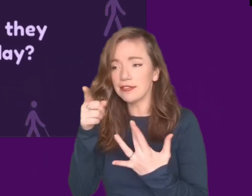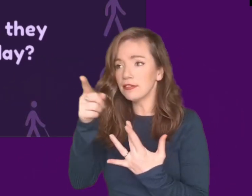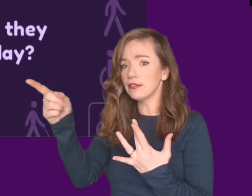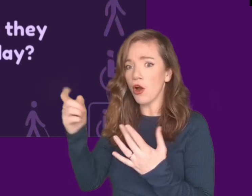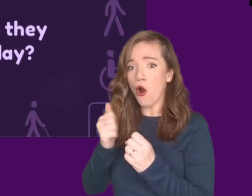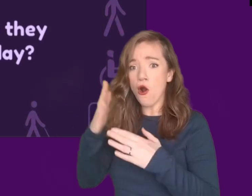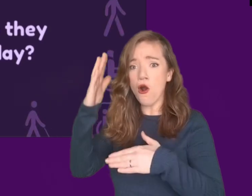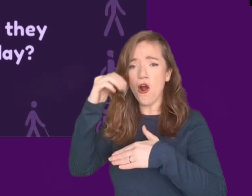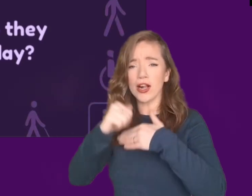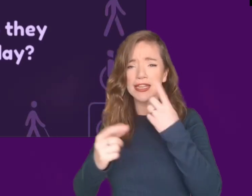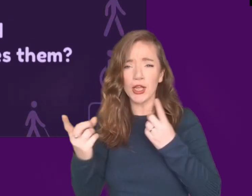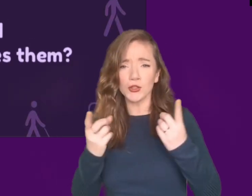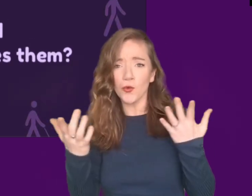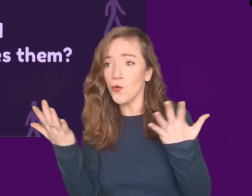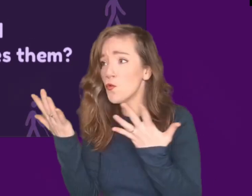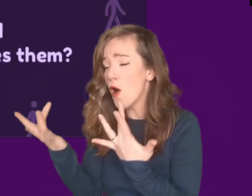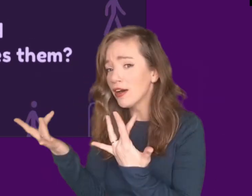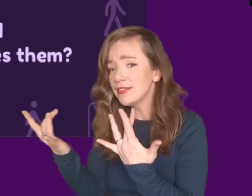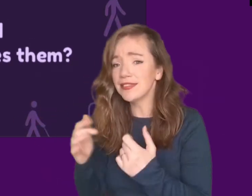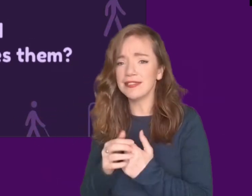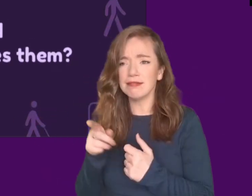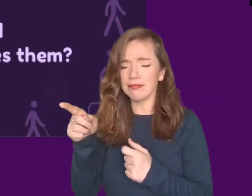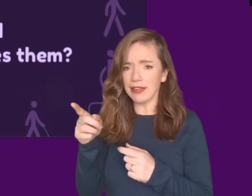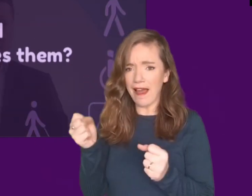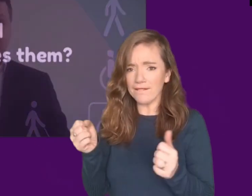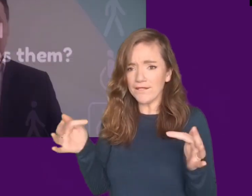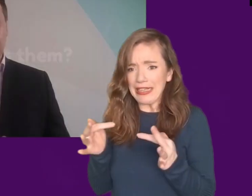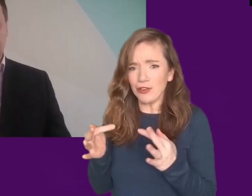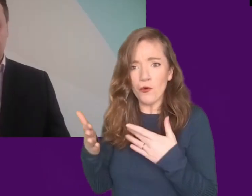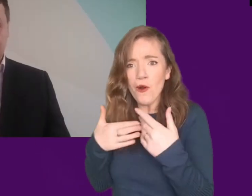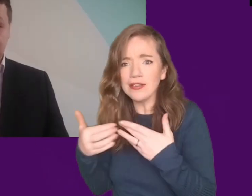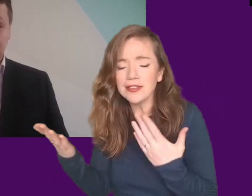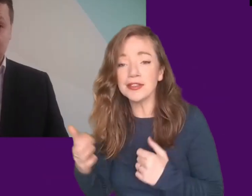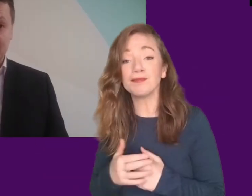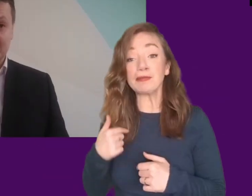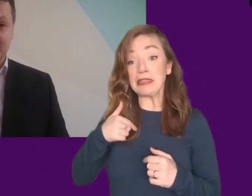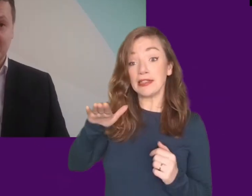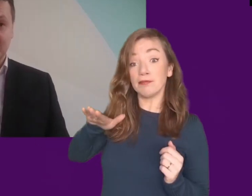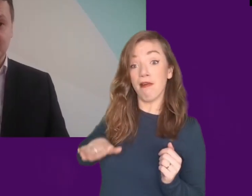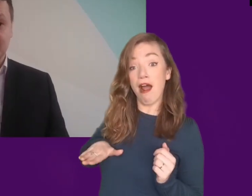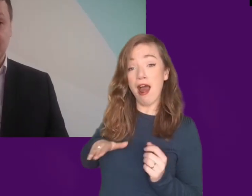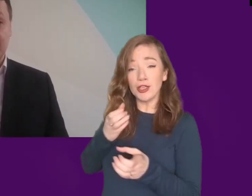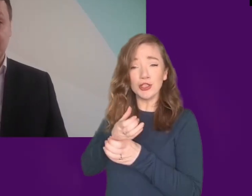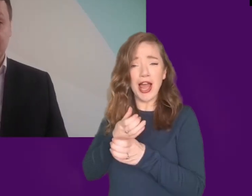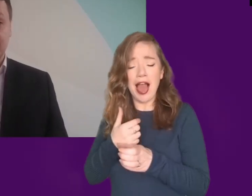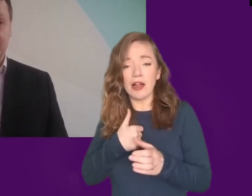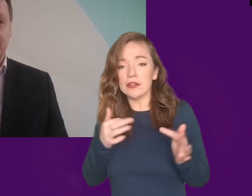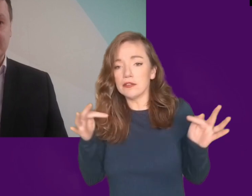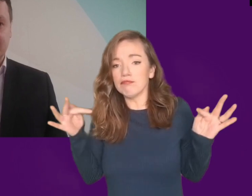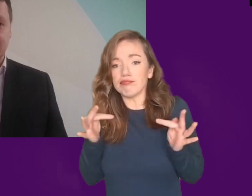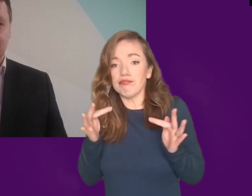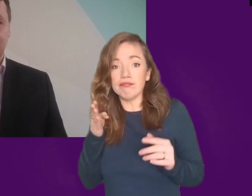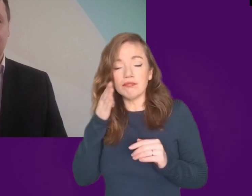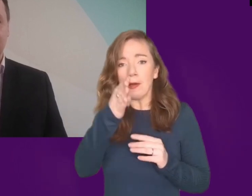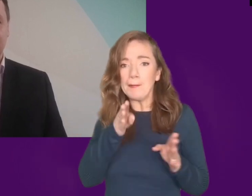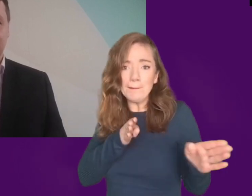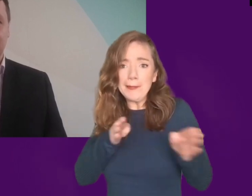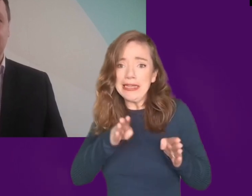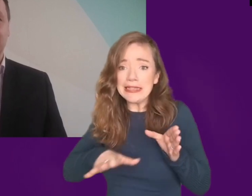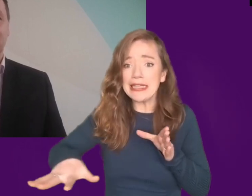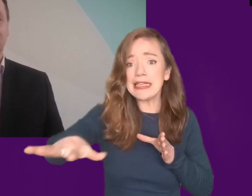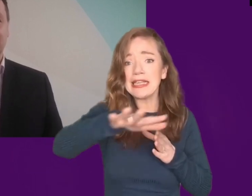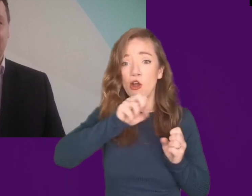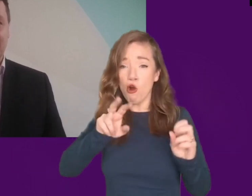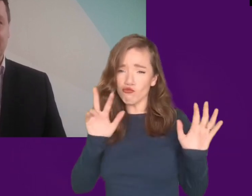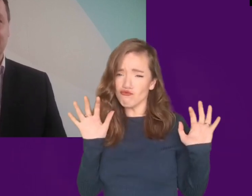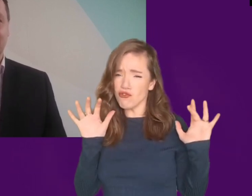do all day? And what scares them? So as a child, one of my biggest fears was going anywhere that was busy or crowded or where there